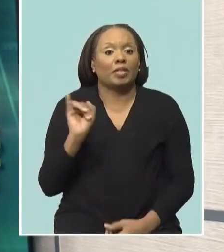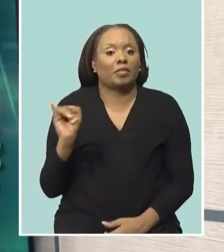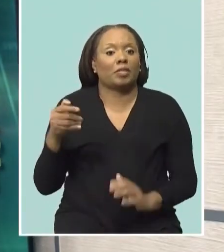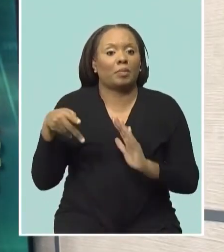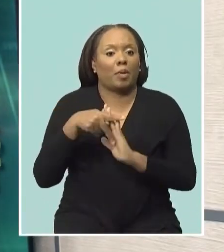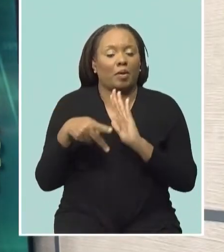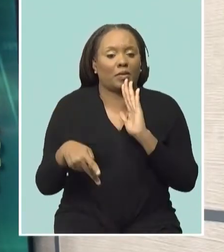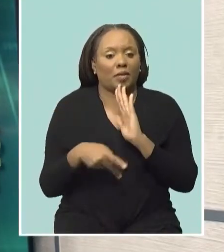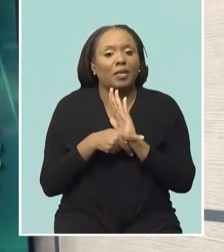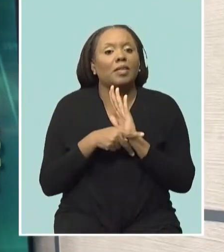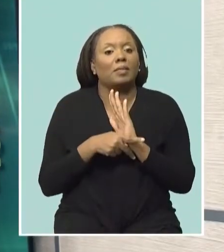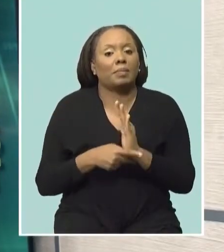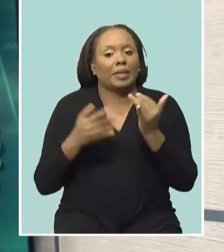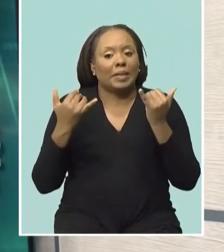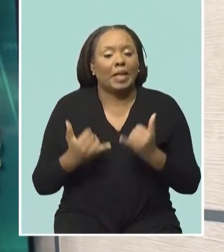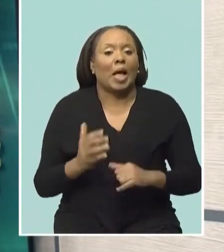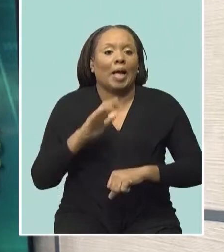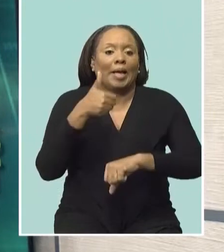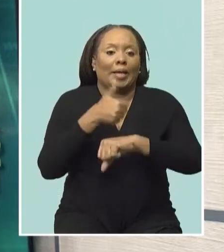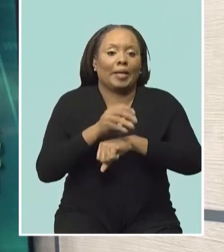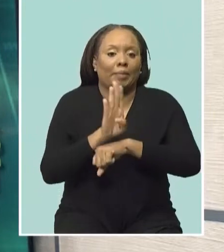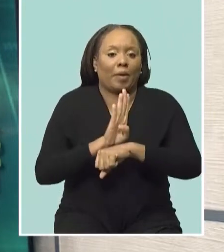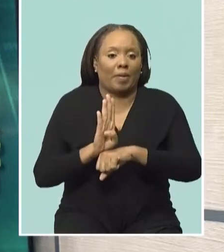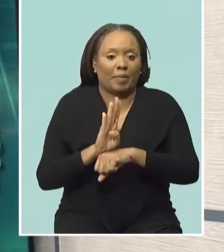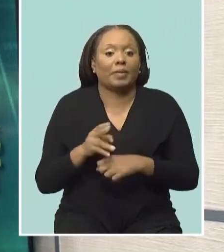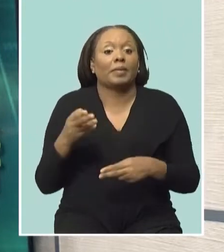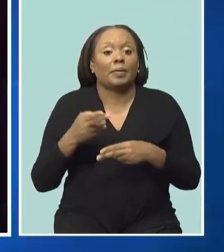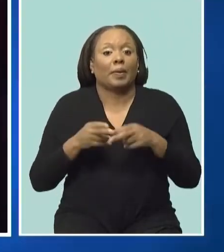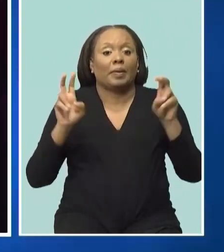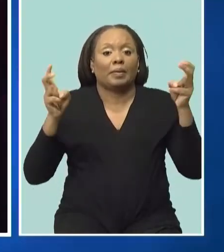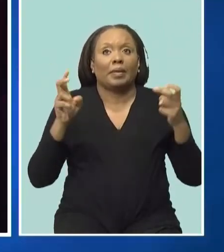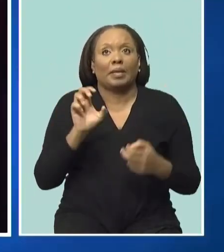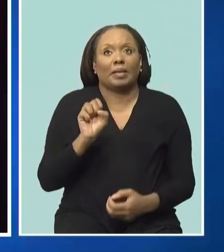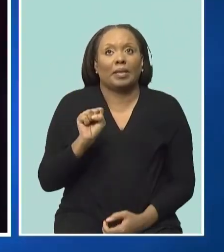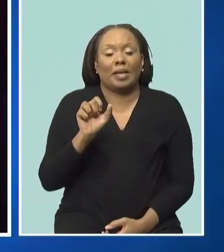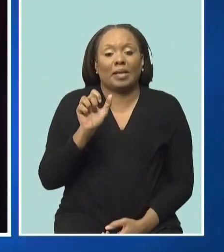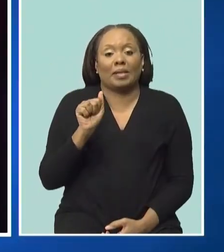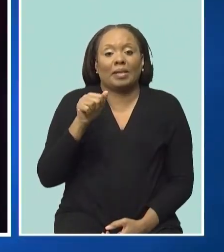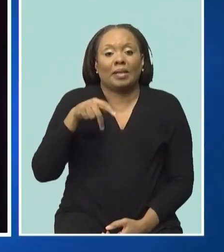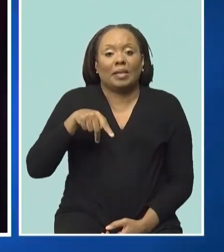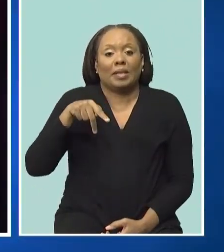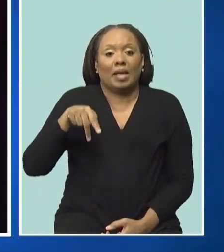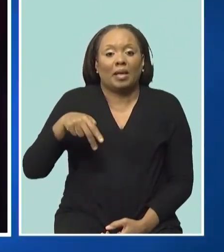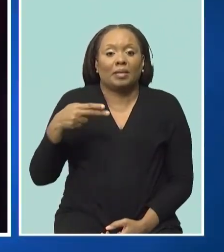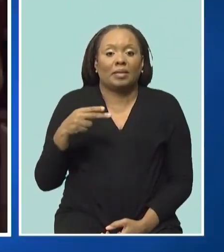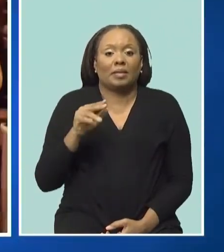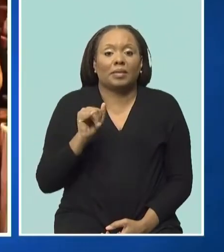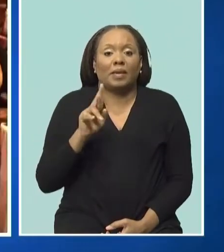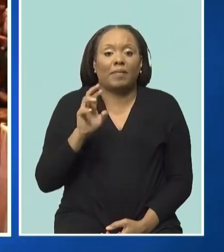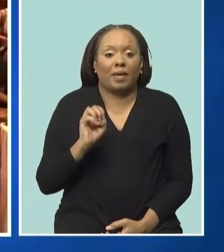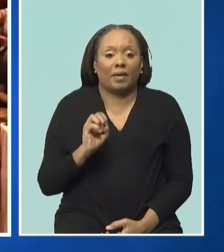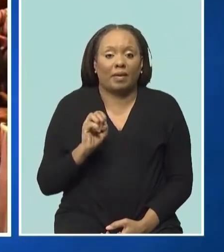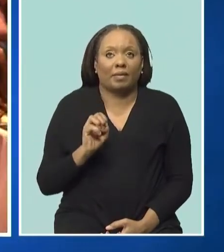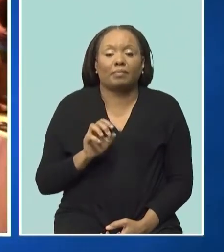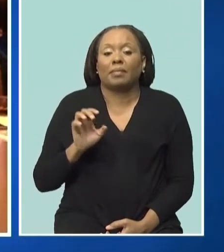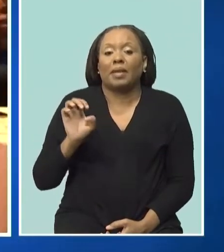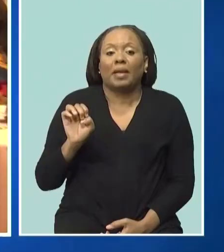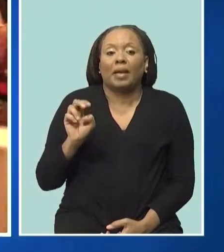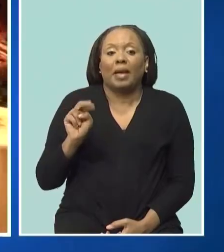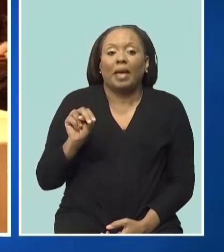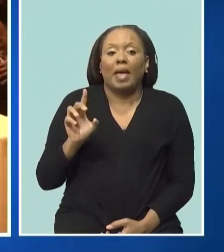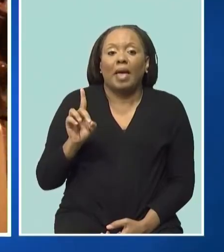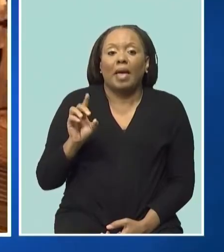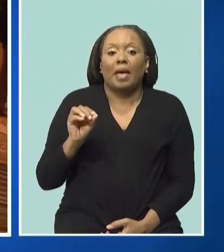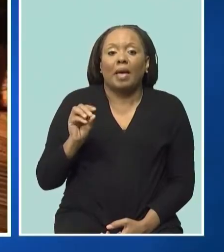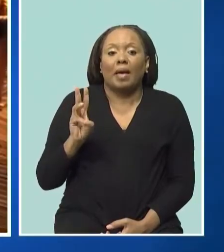out in Barbados called the Sapphire Endowment Plan. It was unveiled last night during the 45th anniversary mingle